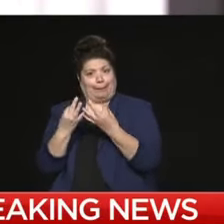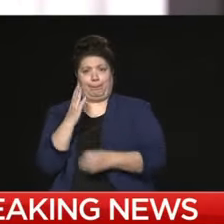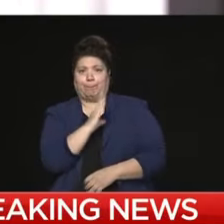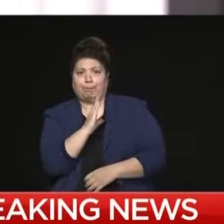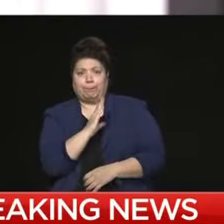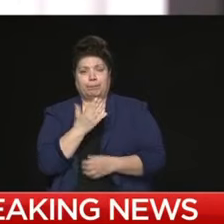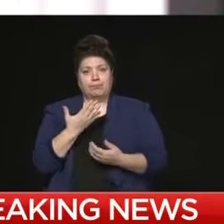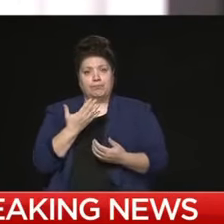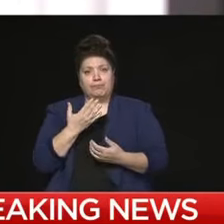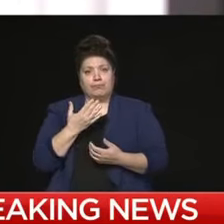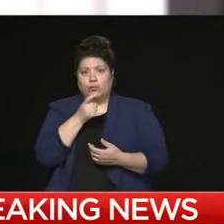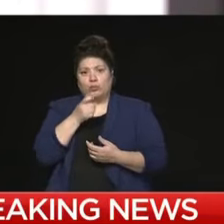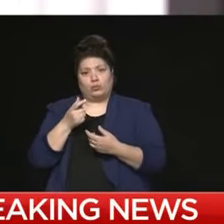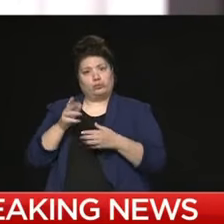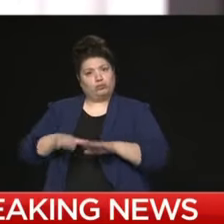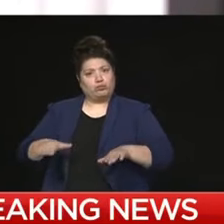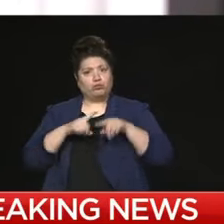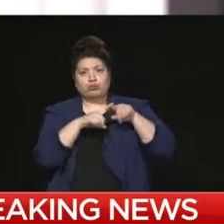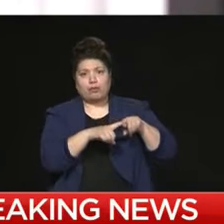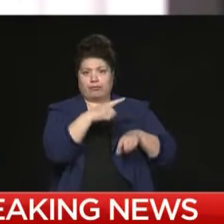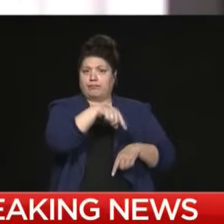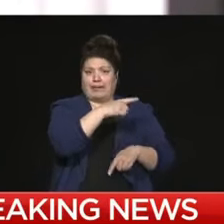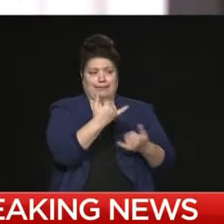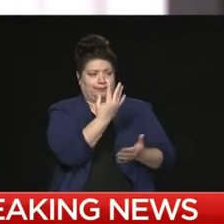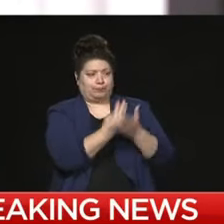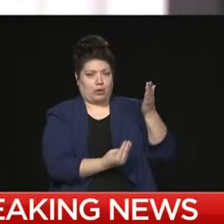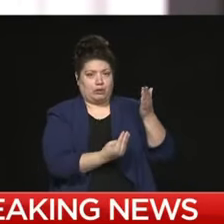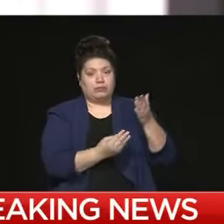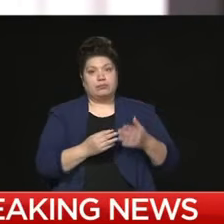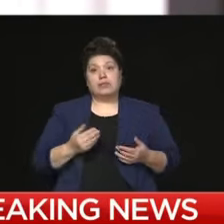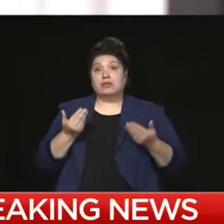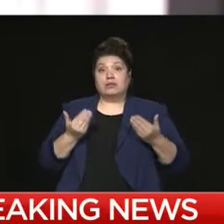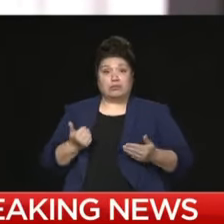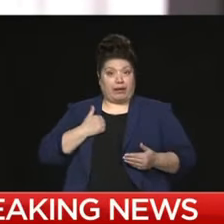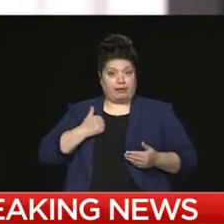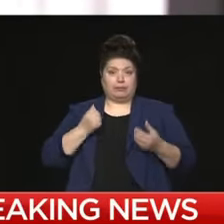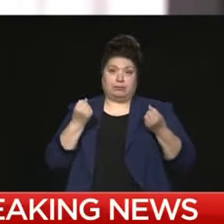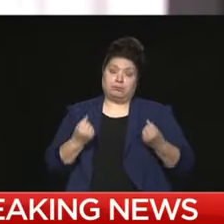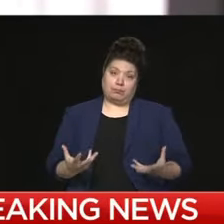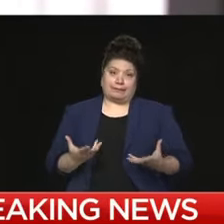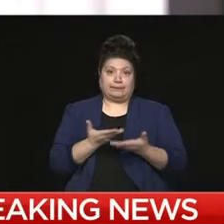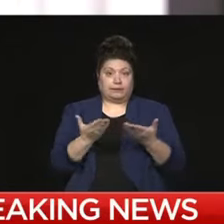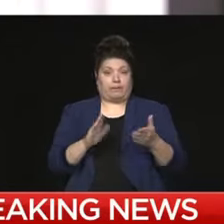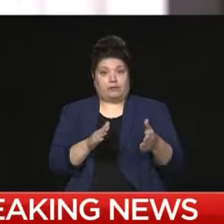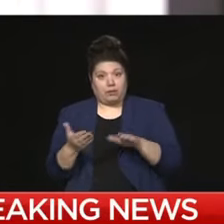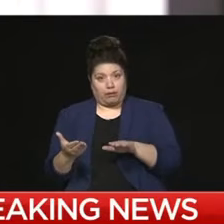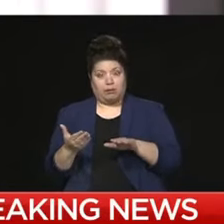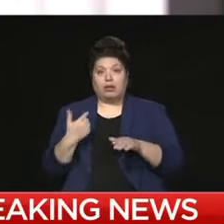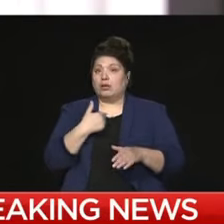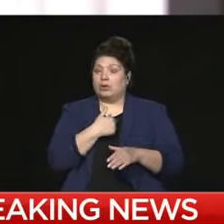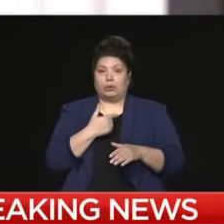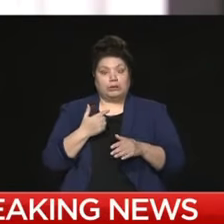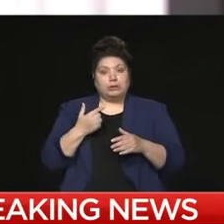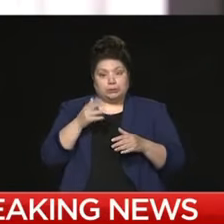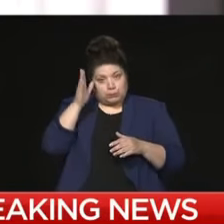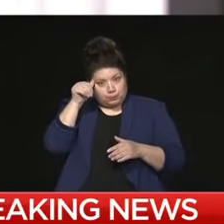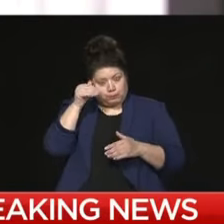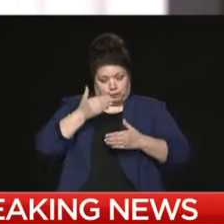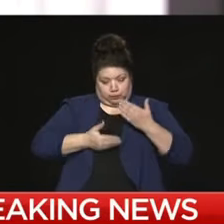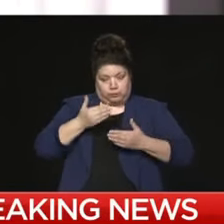been far too many deaths already in Canada, and that's why we need to continue to do everything we can to slow the spread